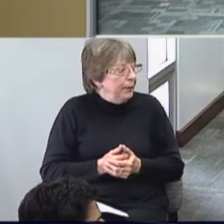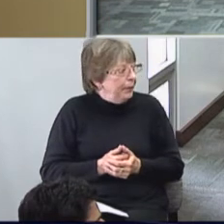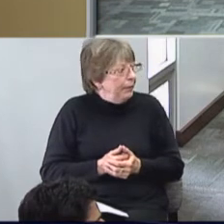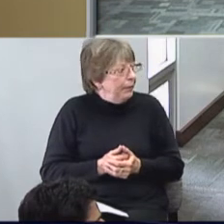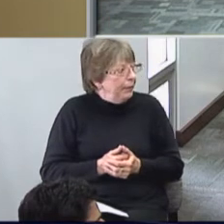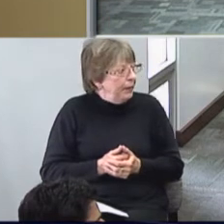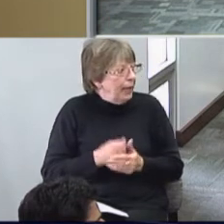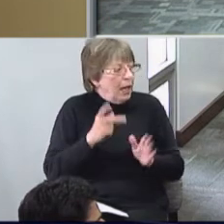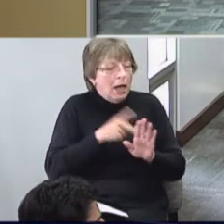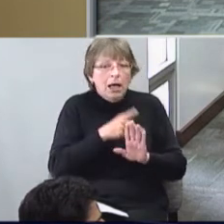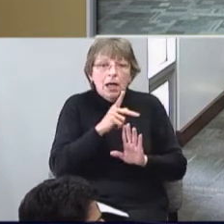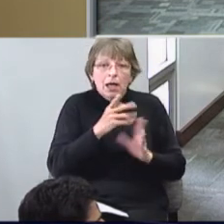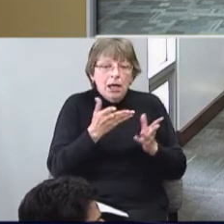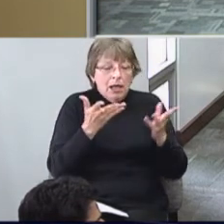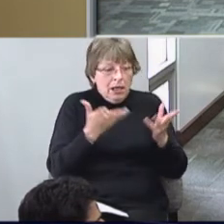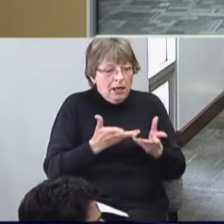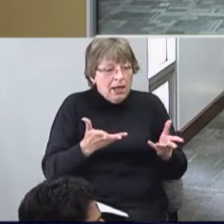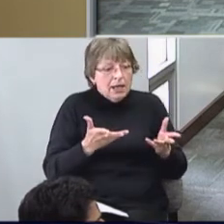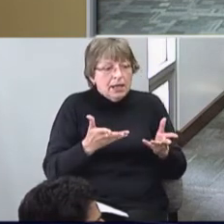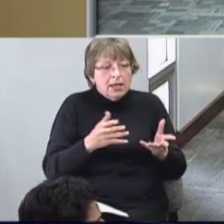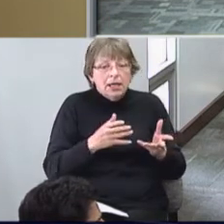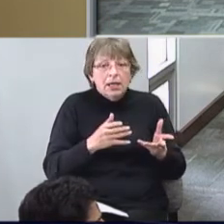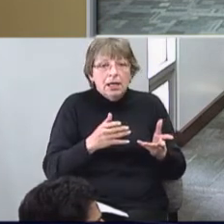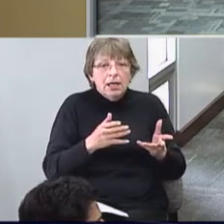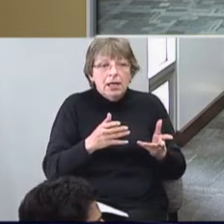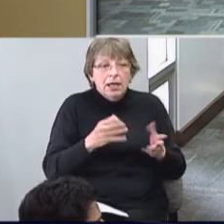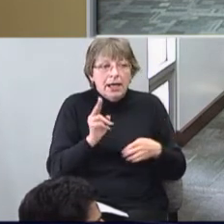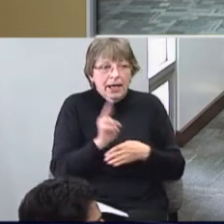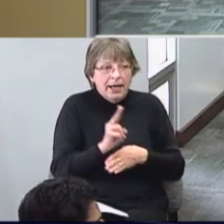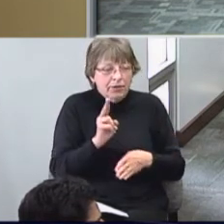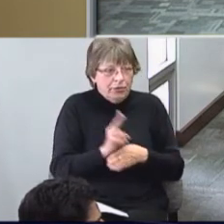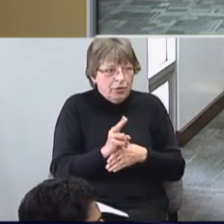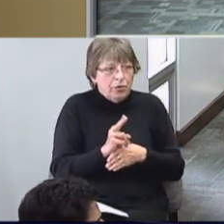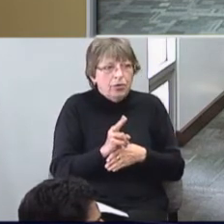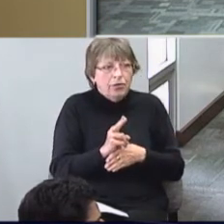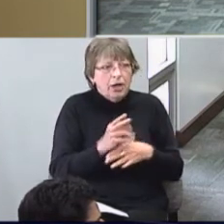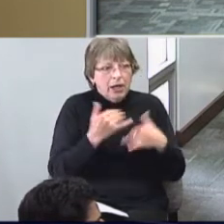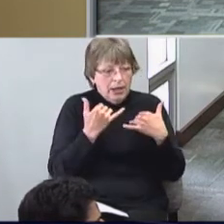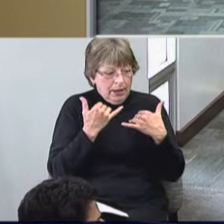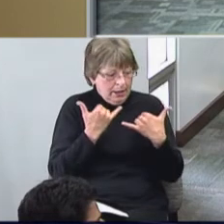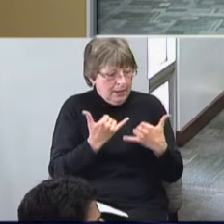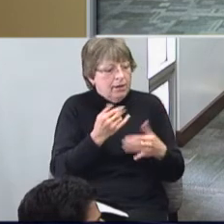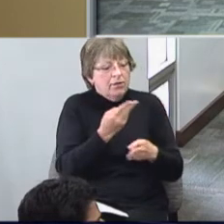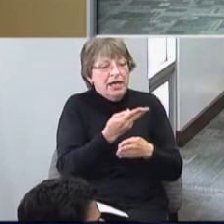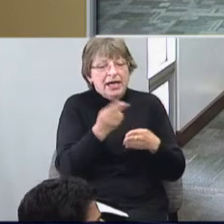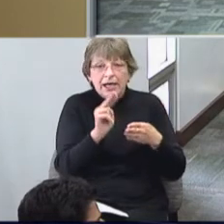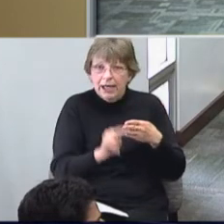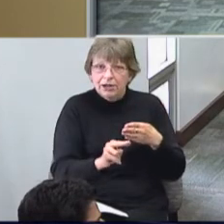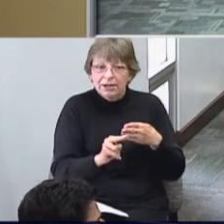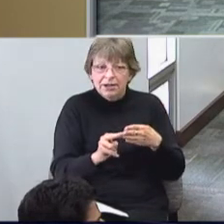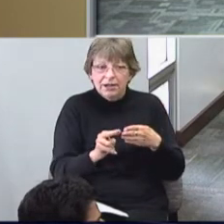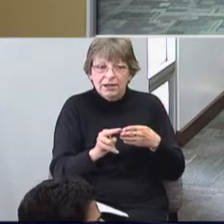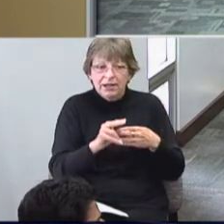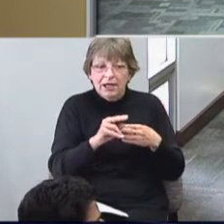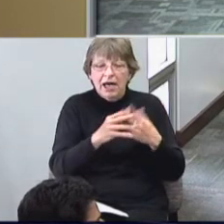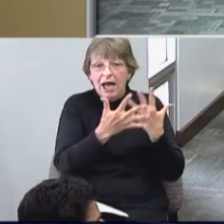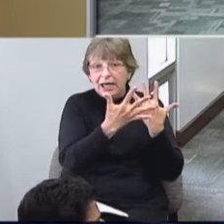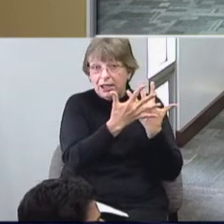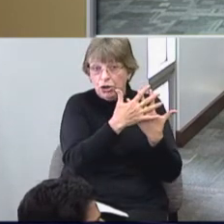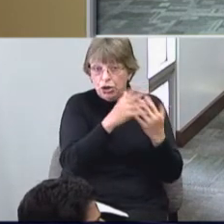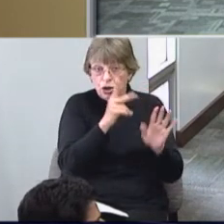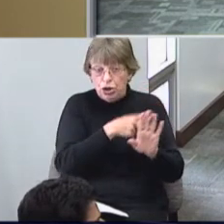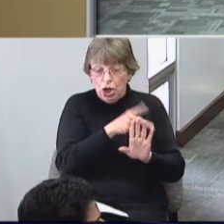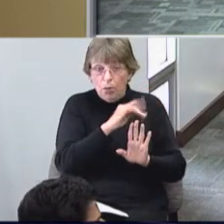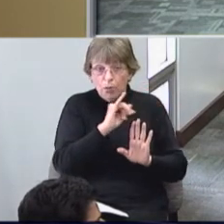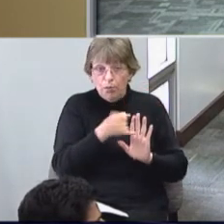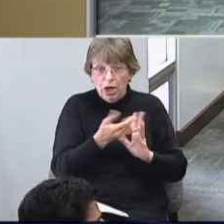The project, this is being used presently in Hutchinson at the jail project.